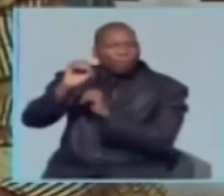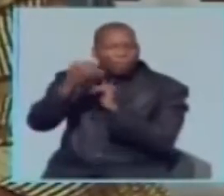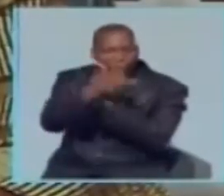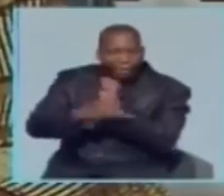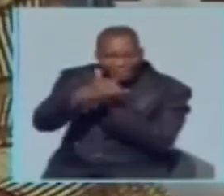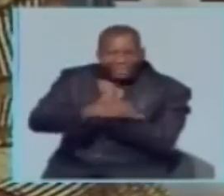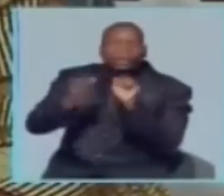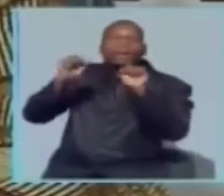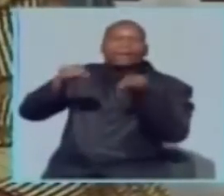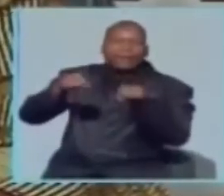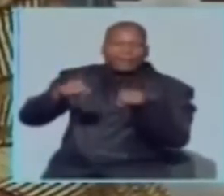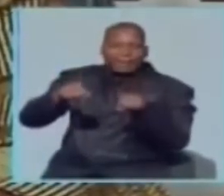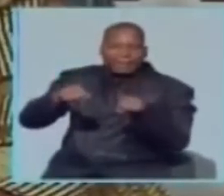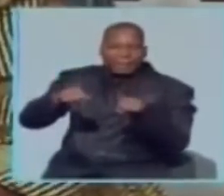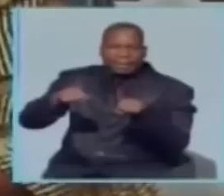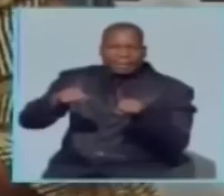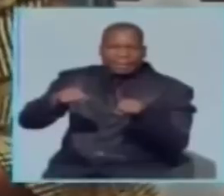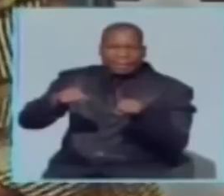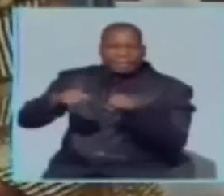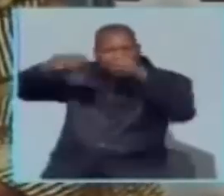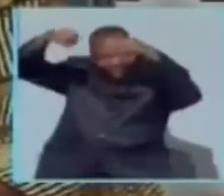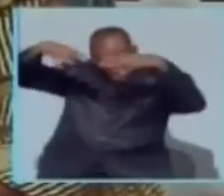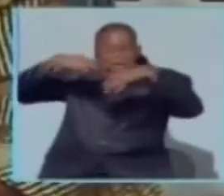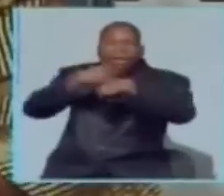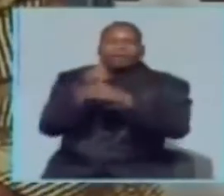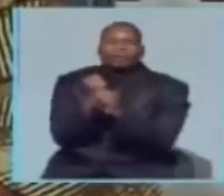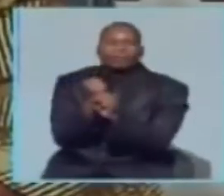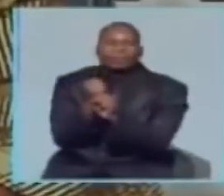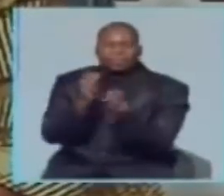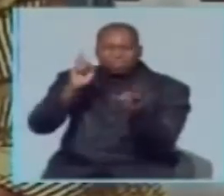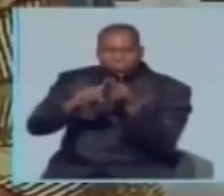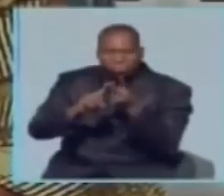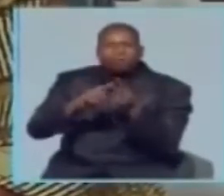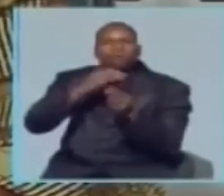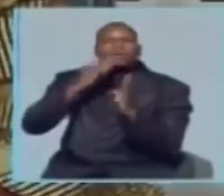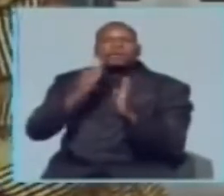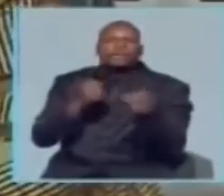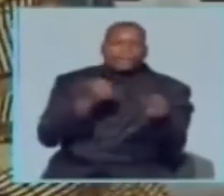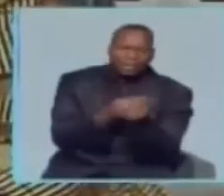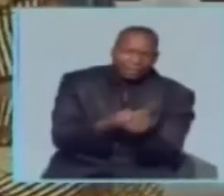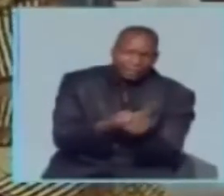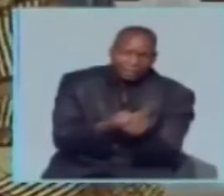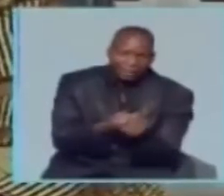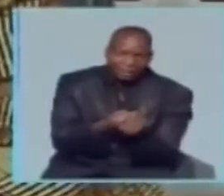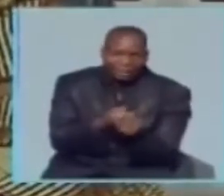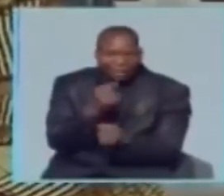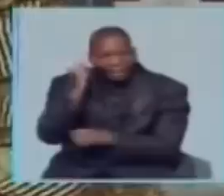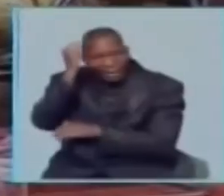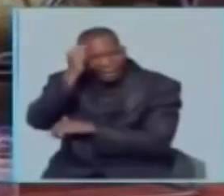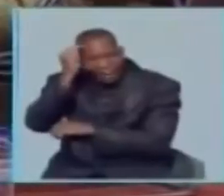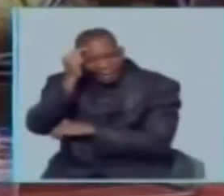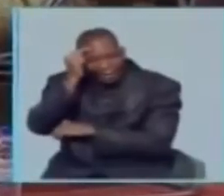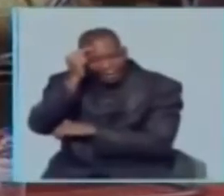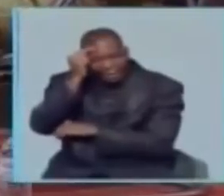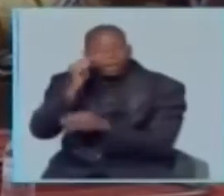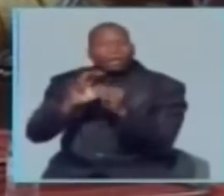country to generate electricity, but at the same time support our farmers. So to me, I think that this